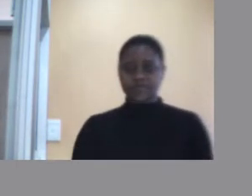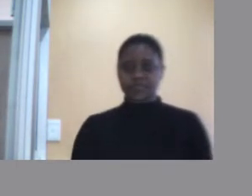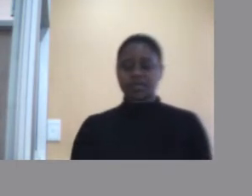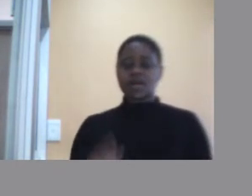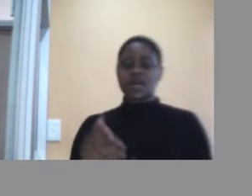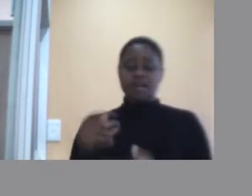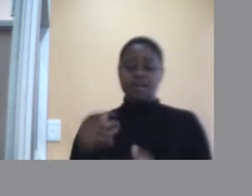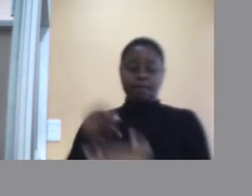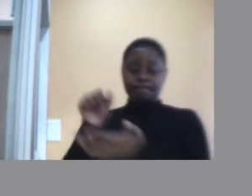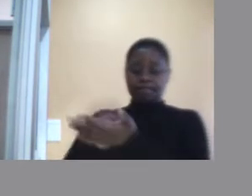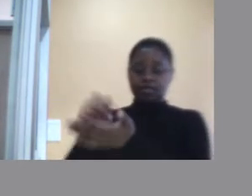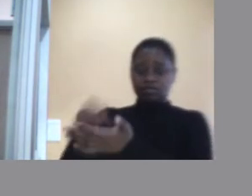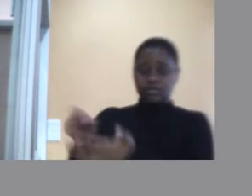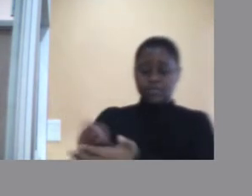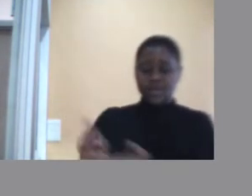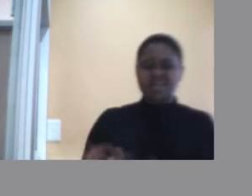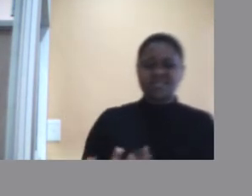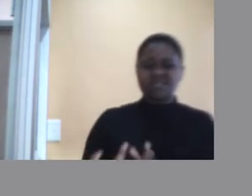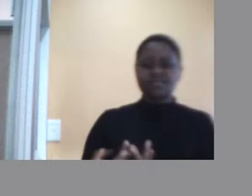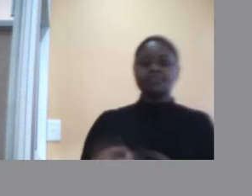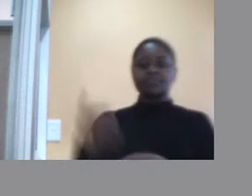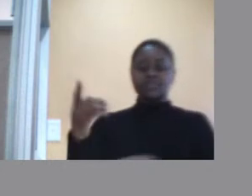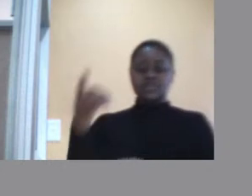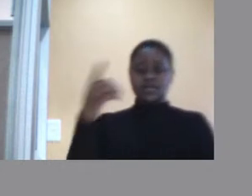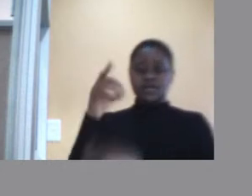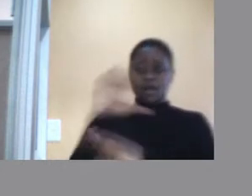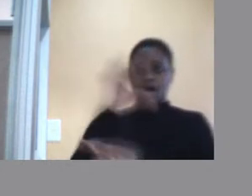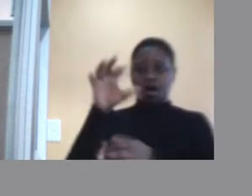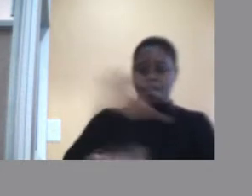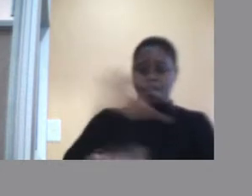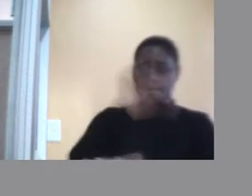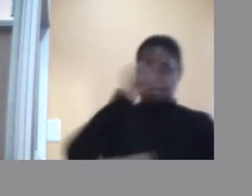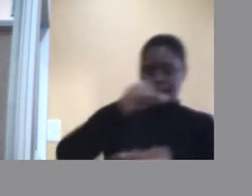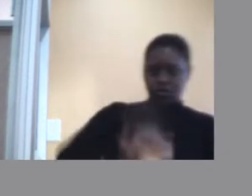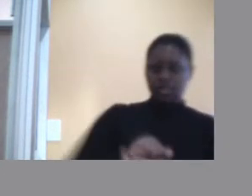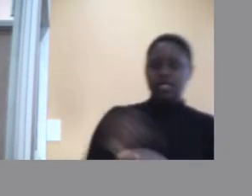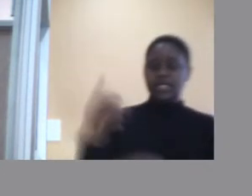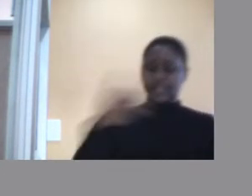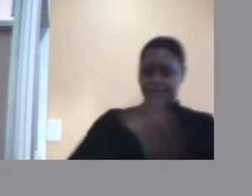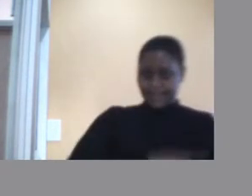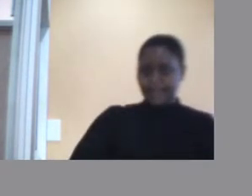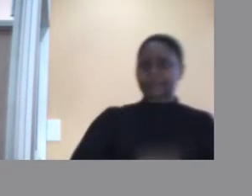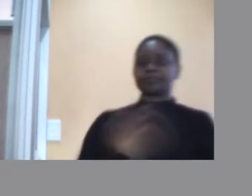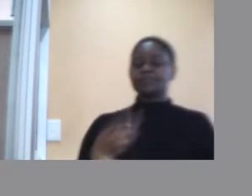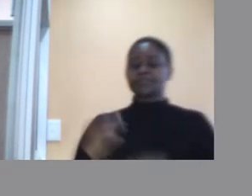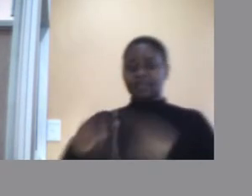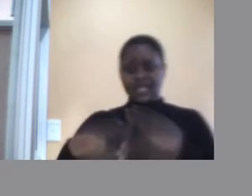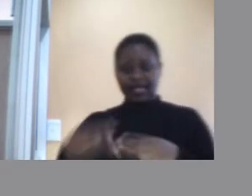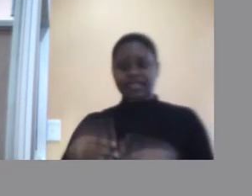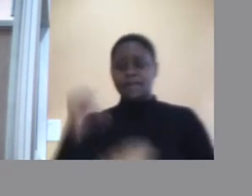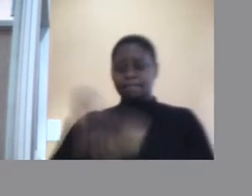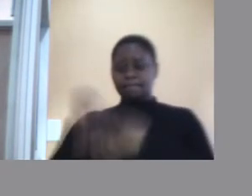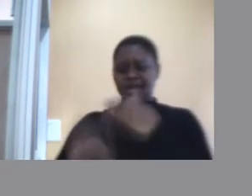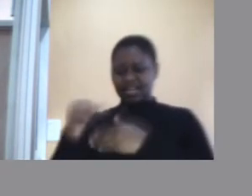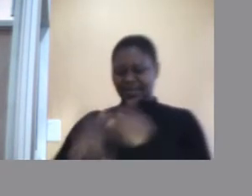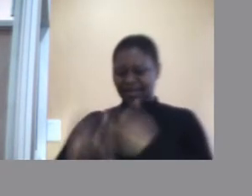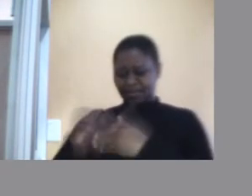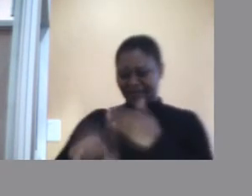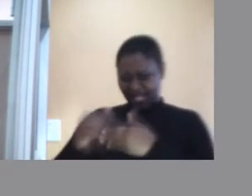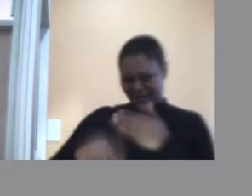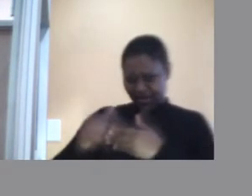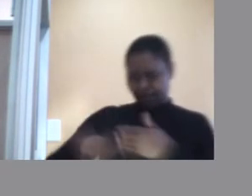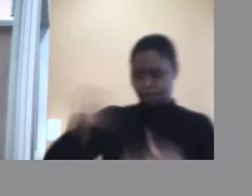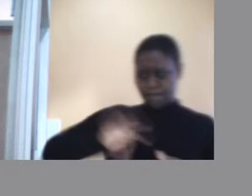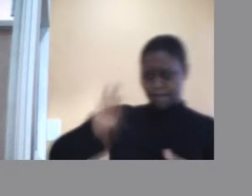have to pay on the appointed day. The workers took the offering in, in monthly cash grant